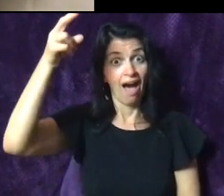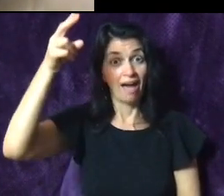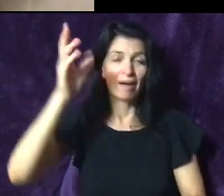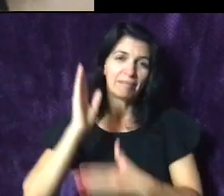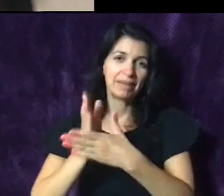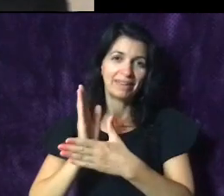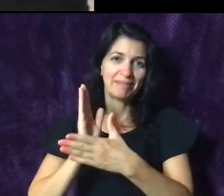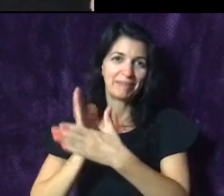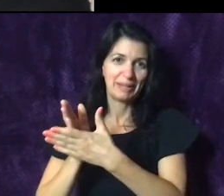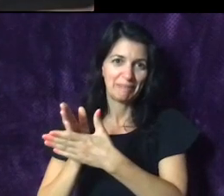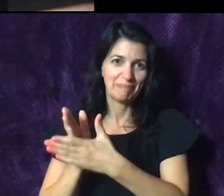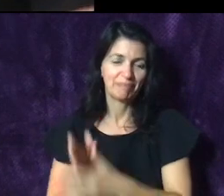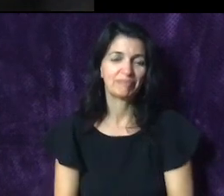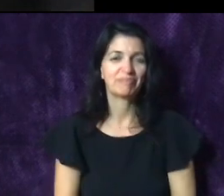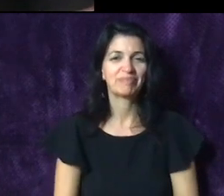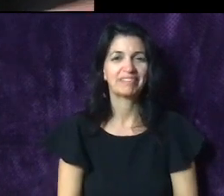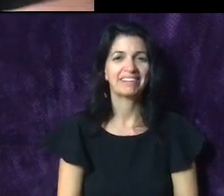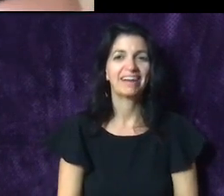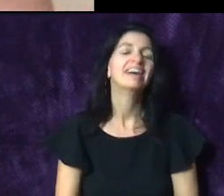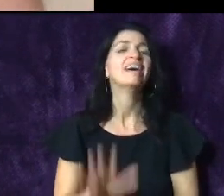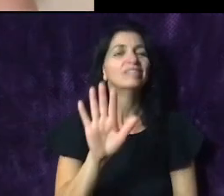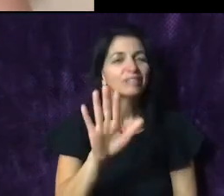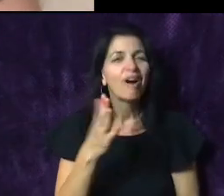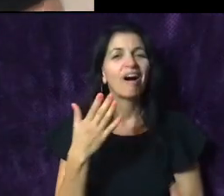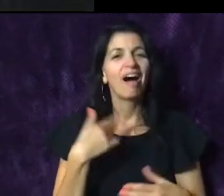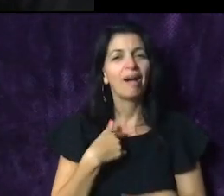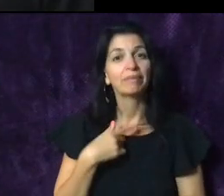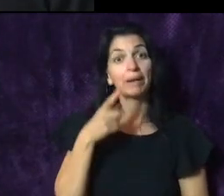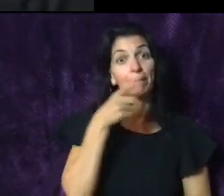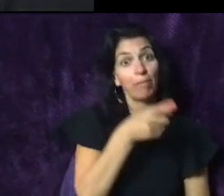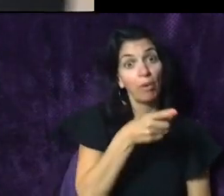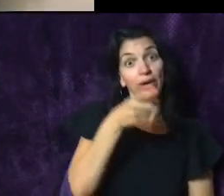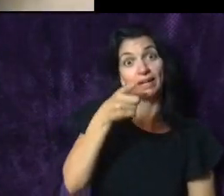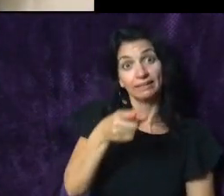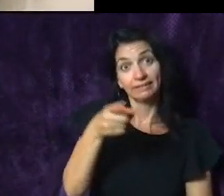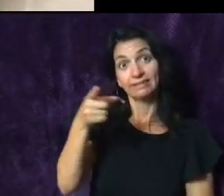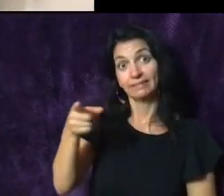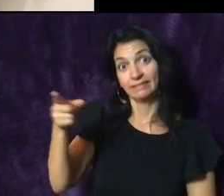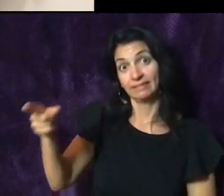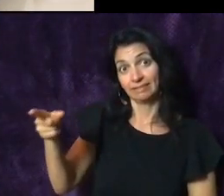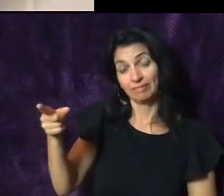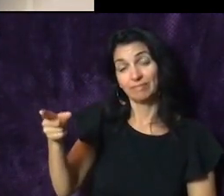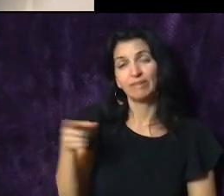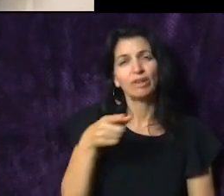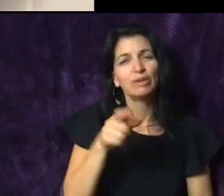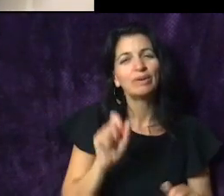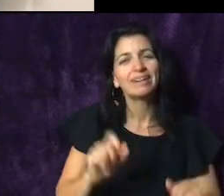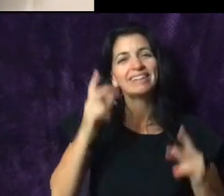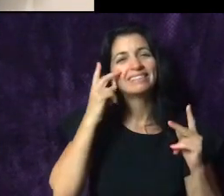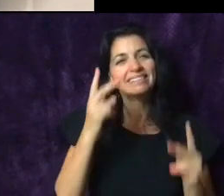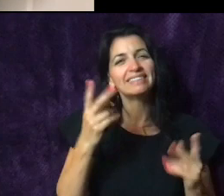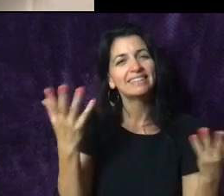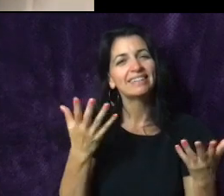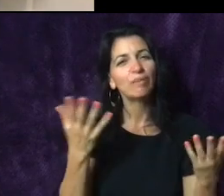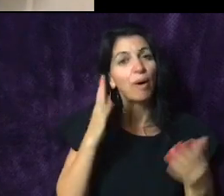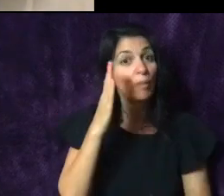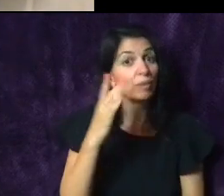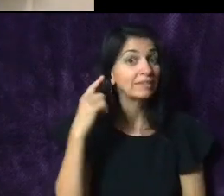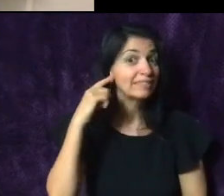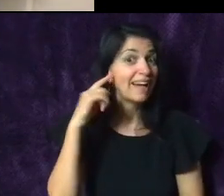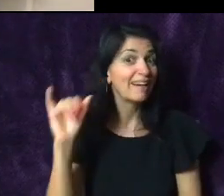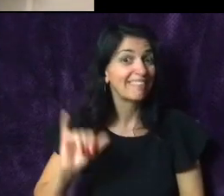medium. So I'm going to point at the note I'm playing as I play it, and you can see what this piece would sound like. And